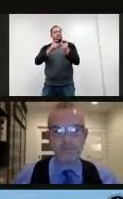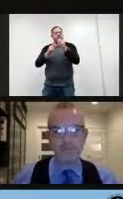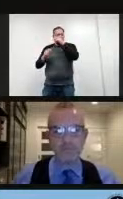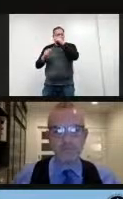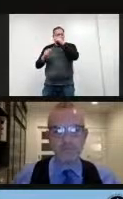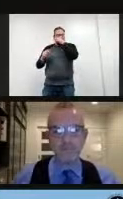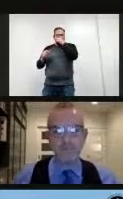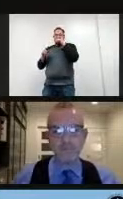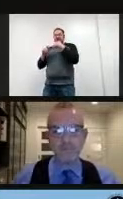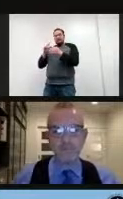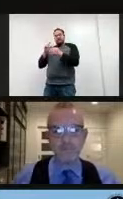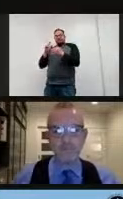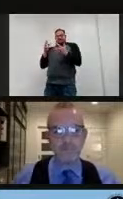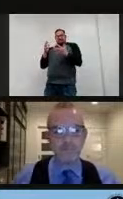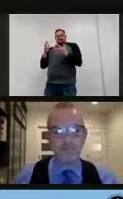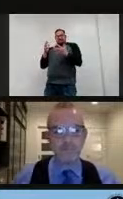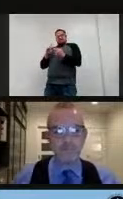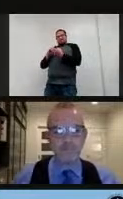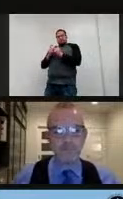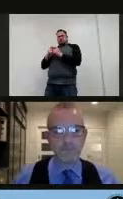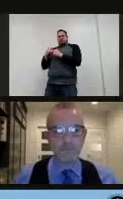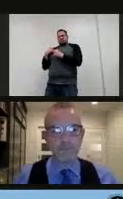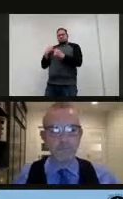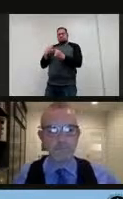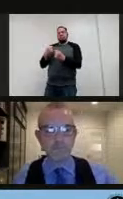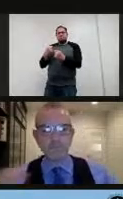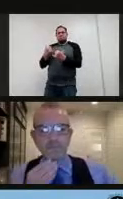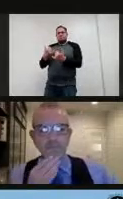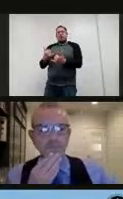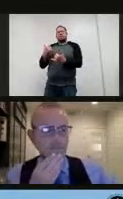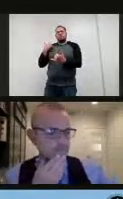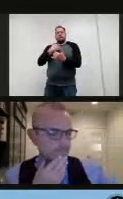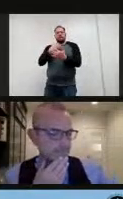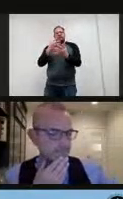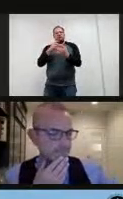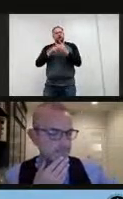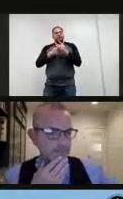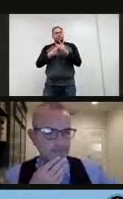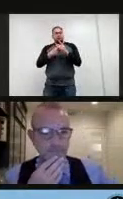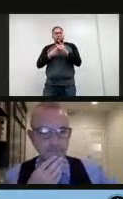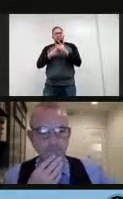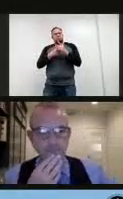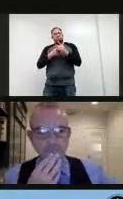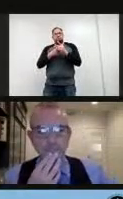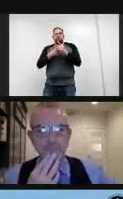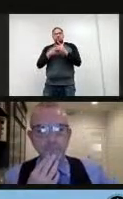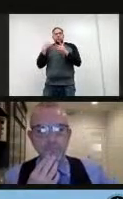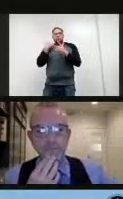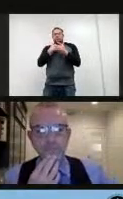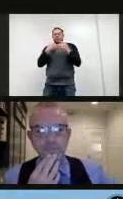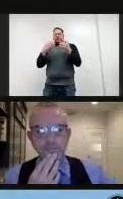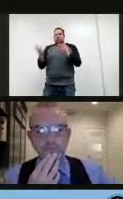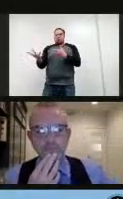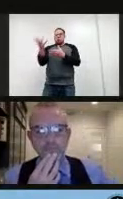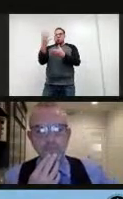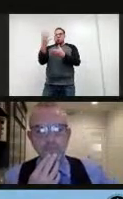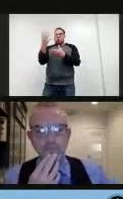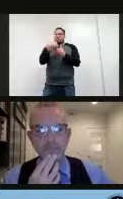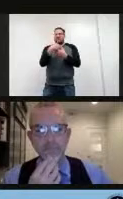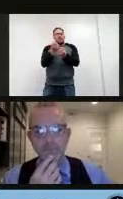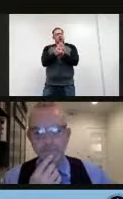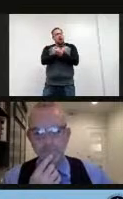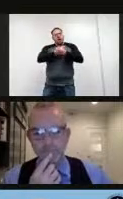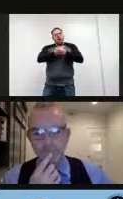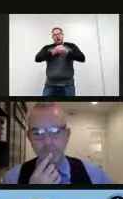version, as our attempt to start at a point where we've incorporated the vast majority of what directors